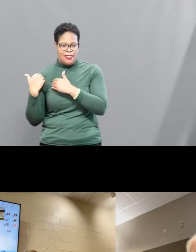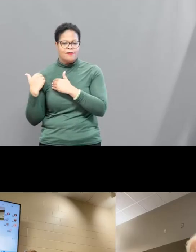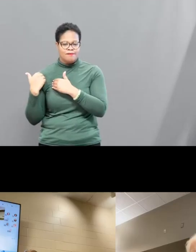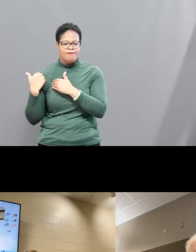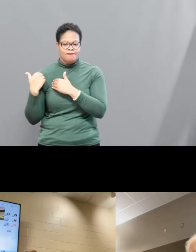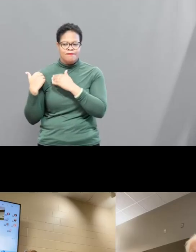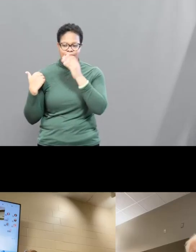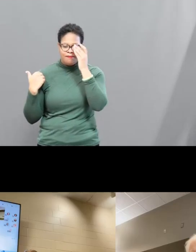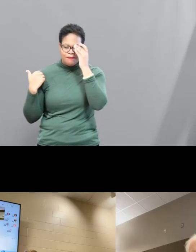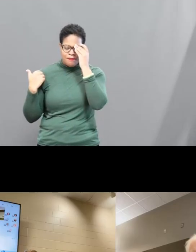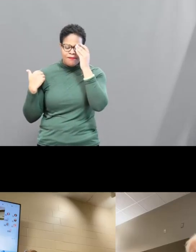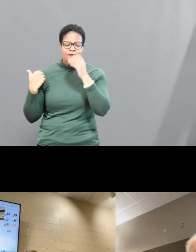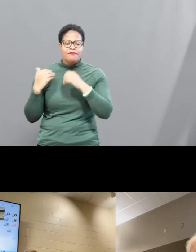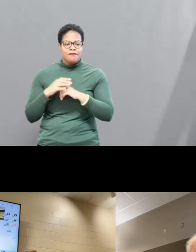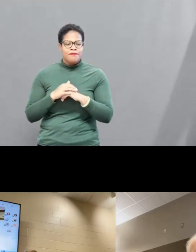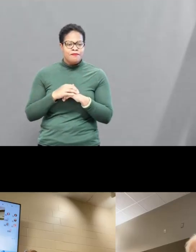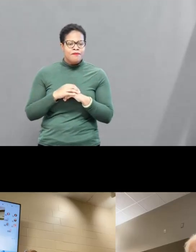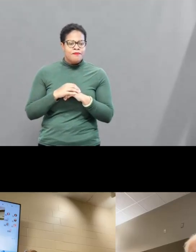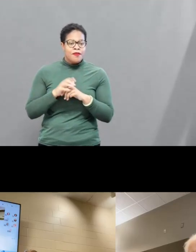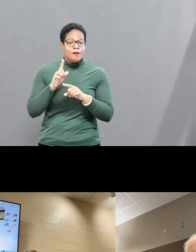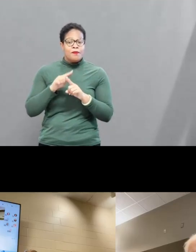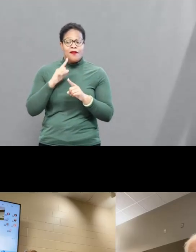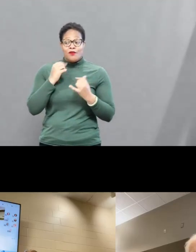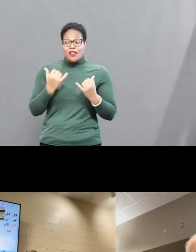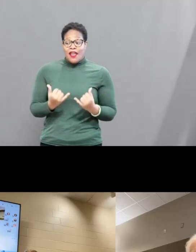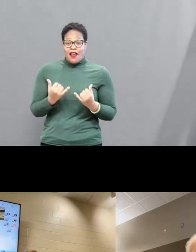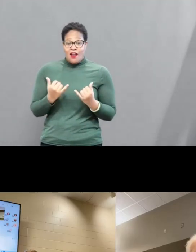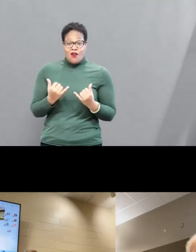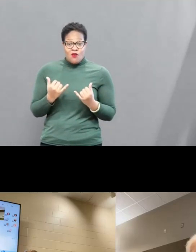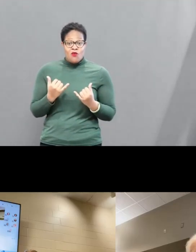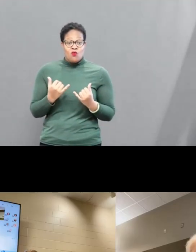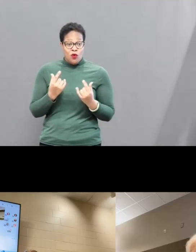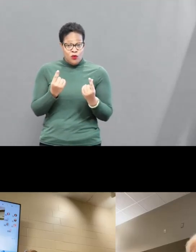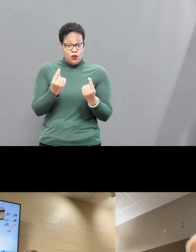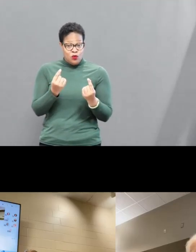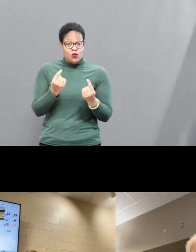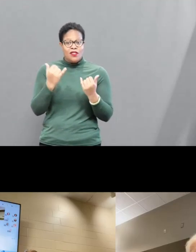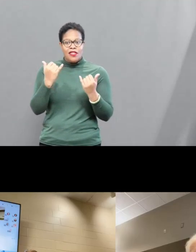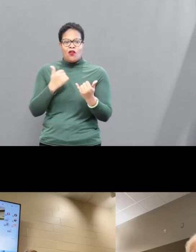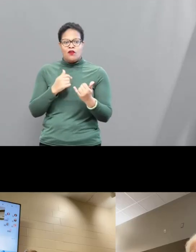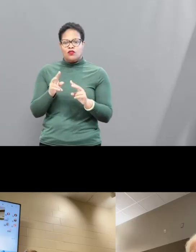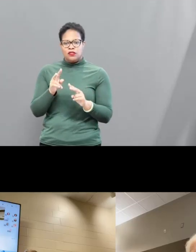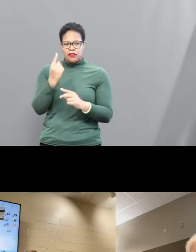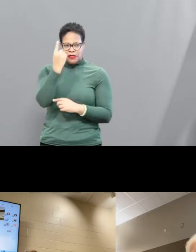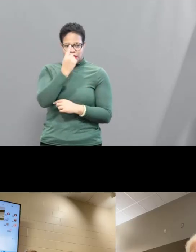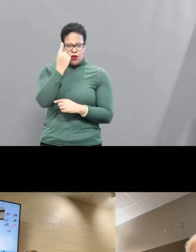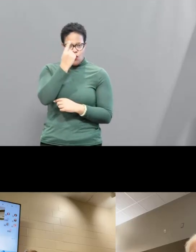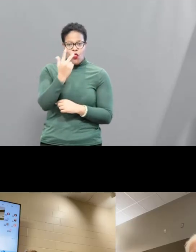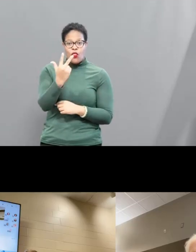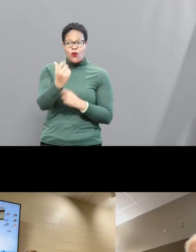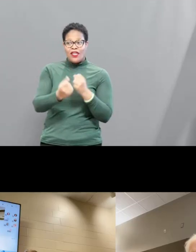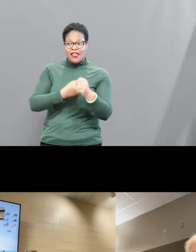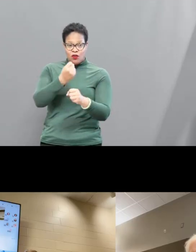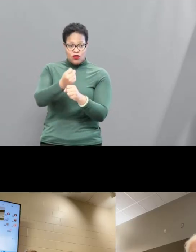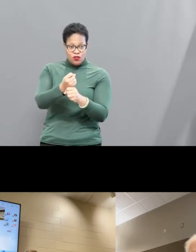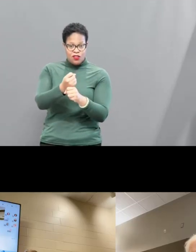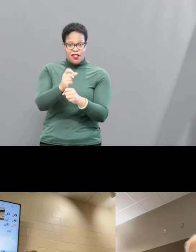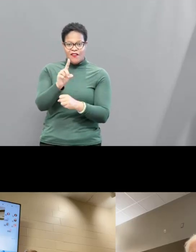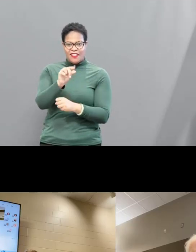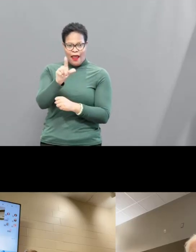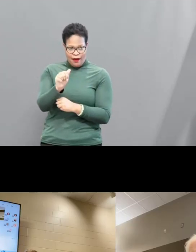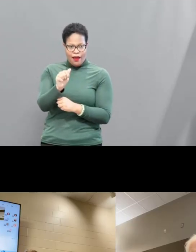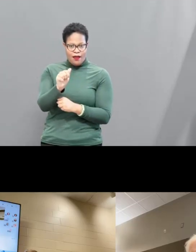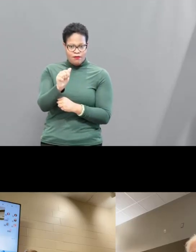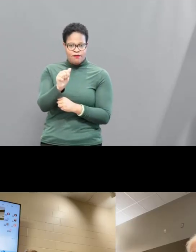piece. But what they'll do in the meantime is just look at 3 years of